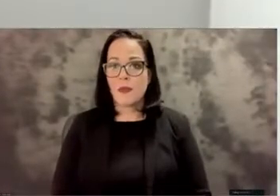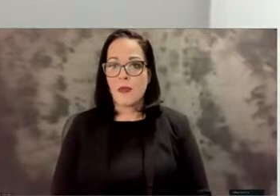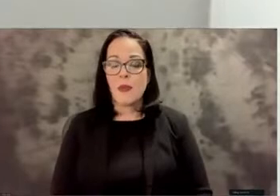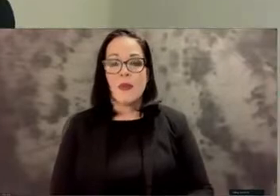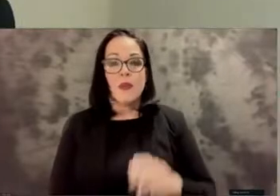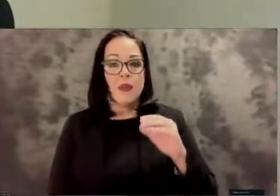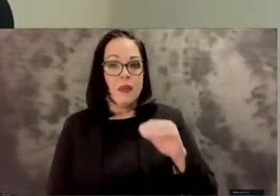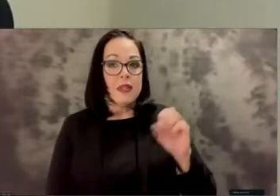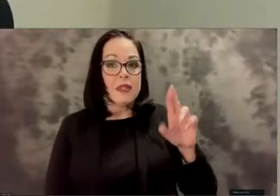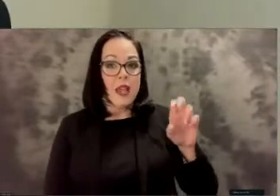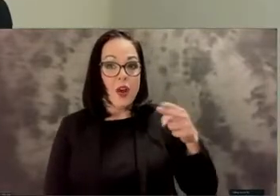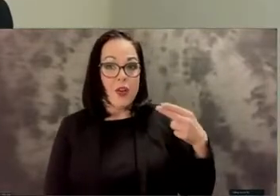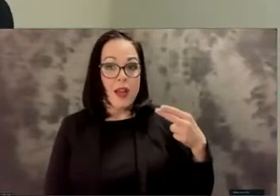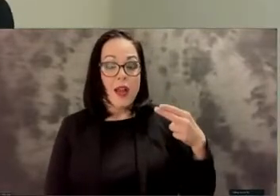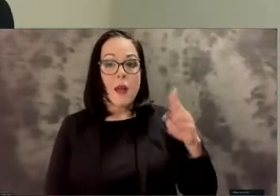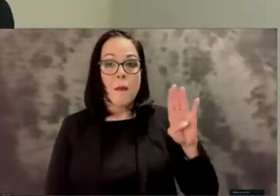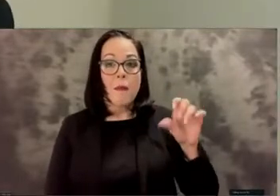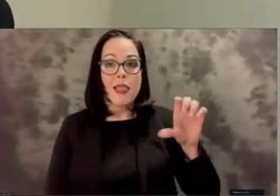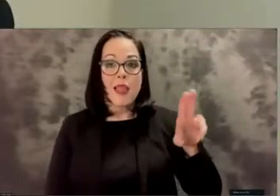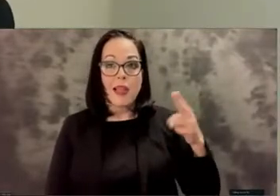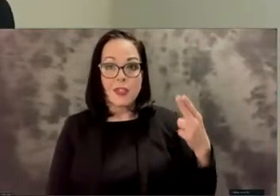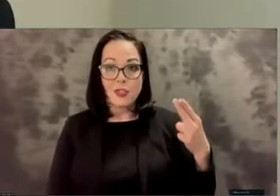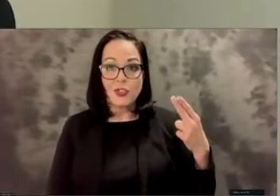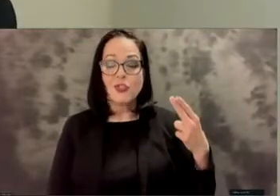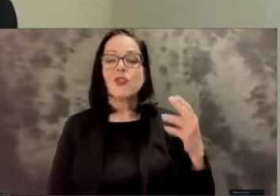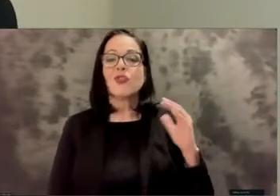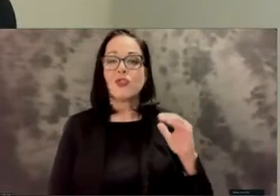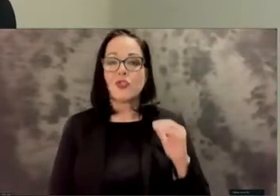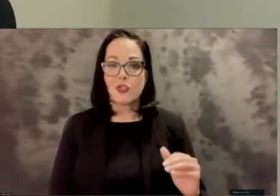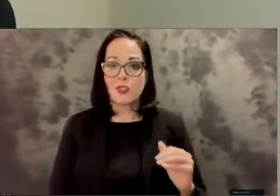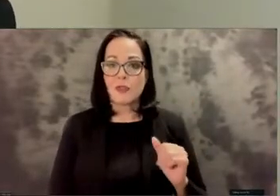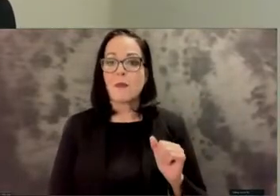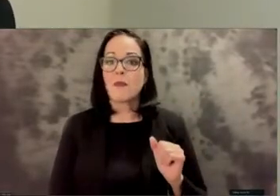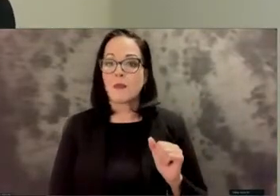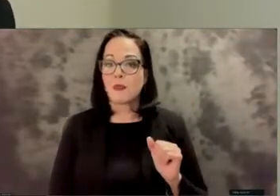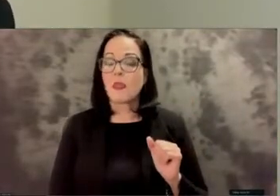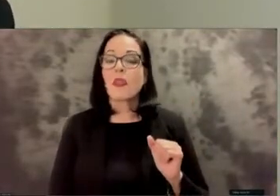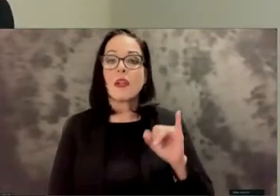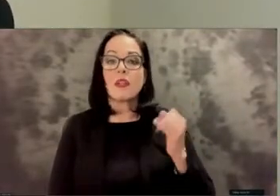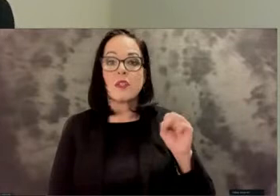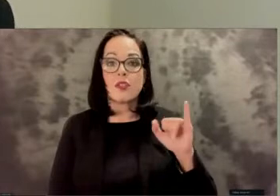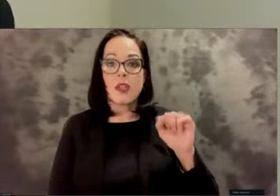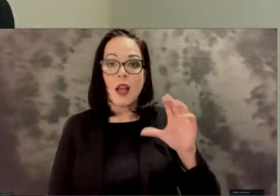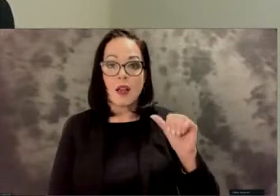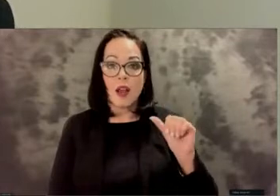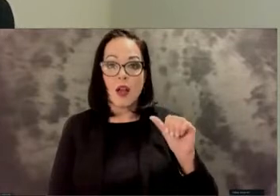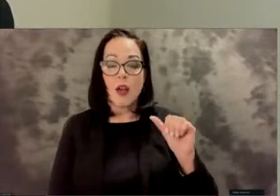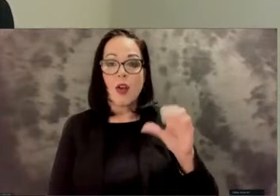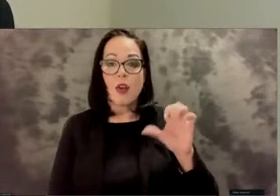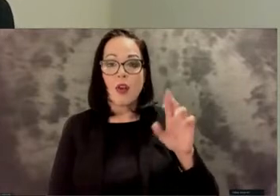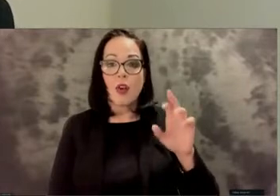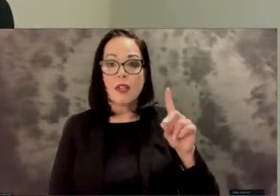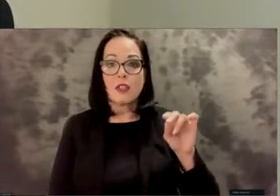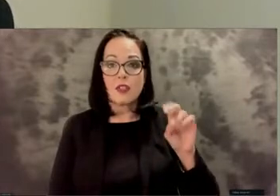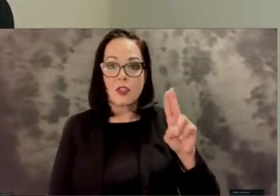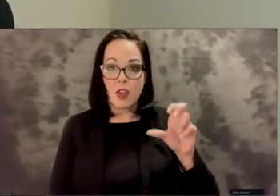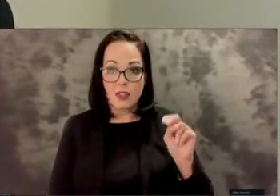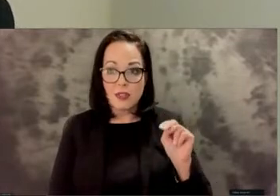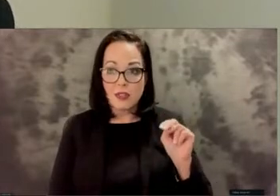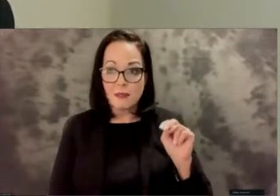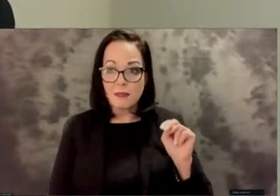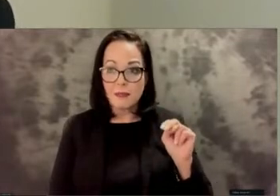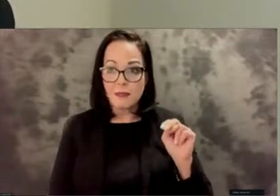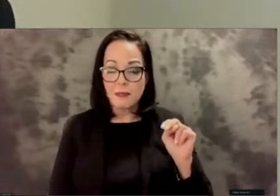Dr. Sarah Blythe. Present. Dr. Jessica Cardy-Shawn.